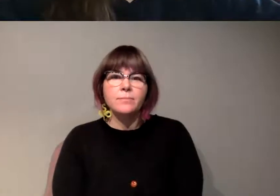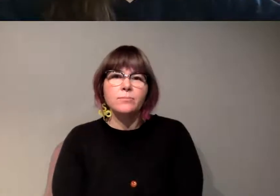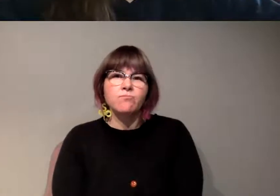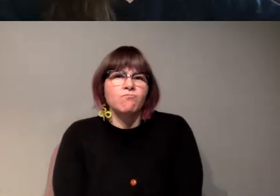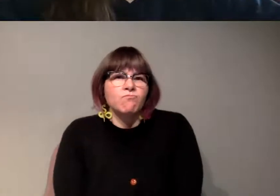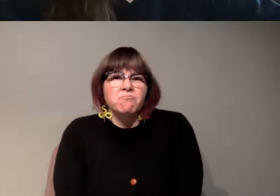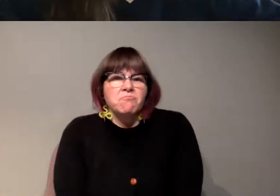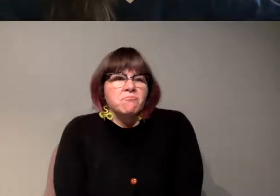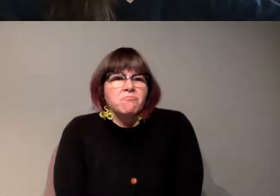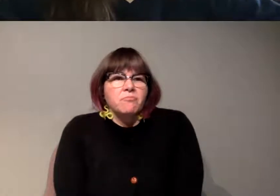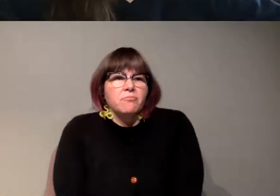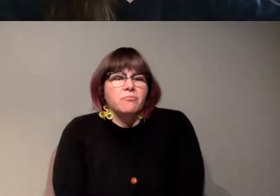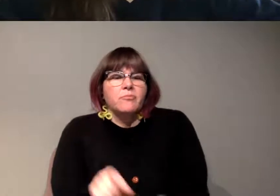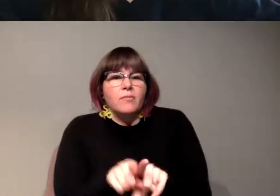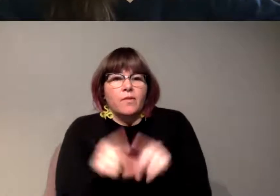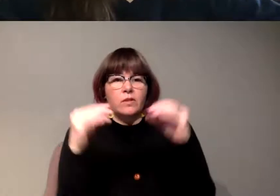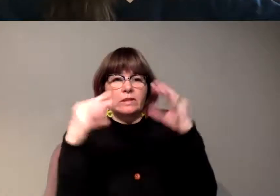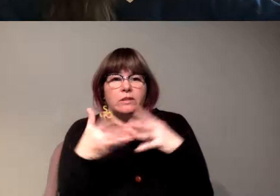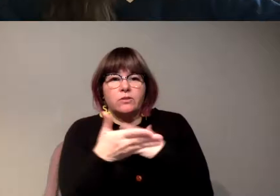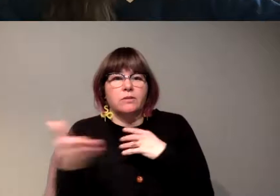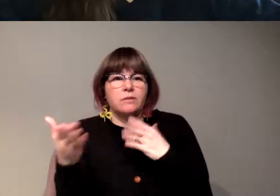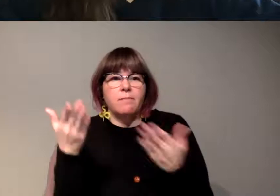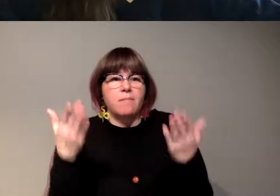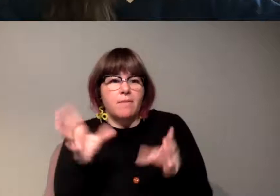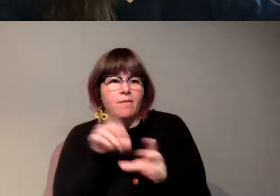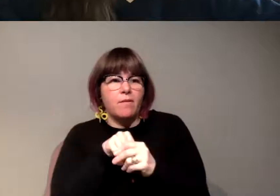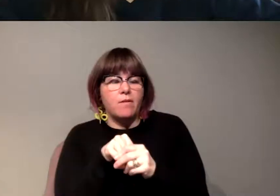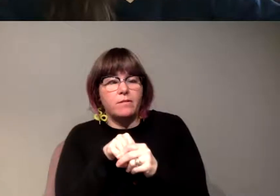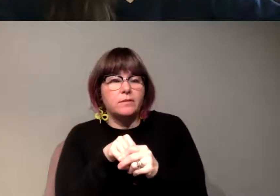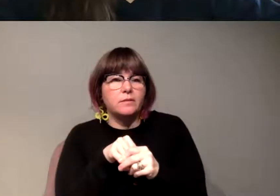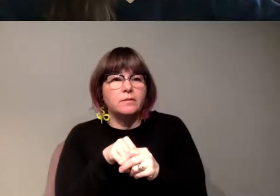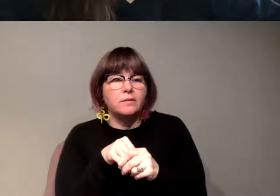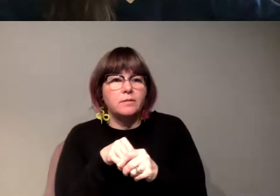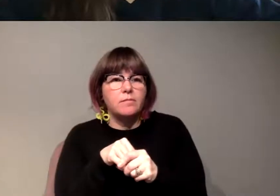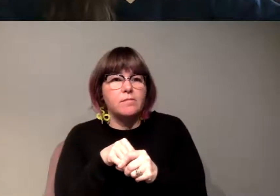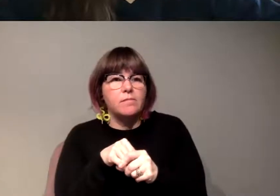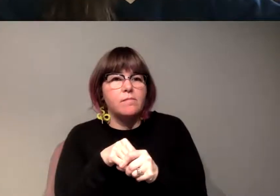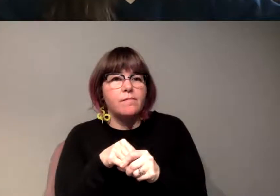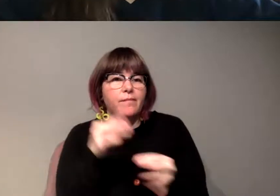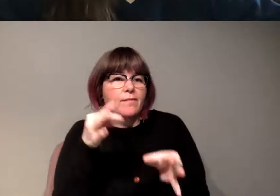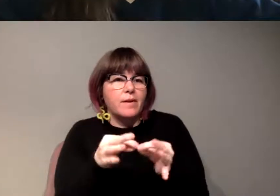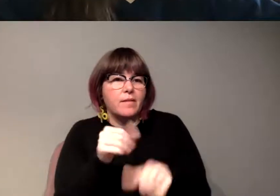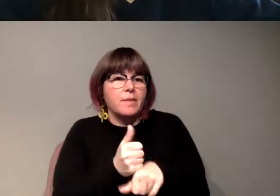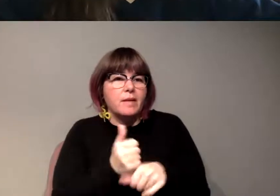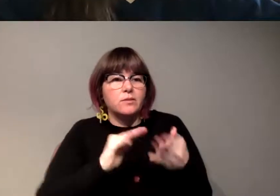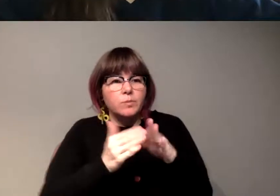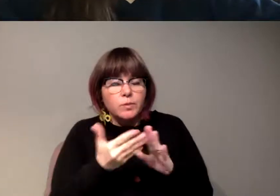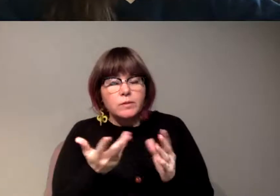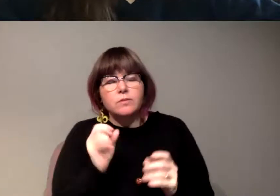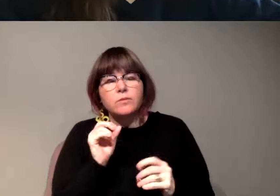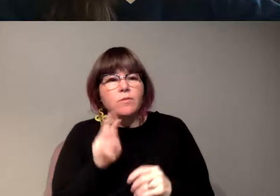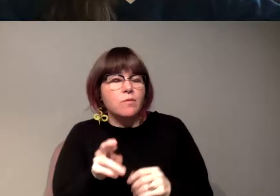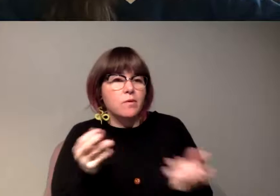Just also for the teachers who might be involved in faith-based communities